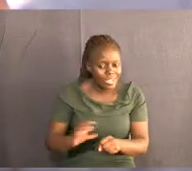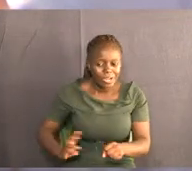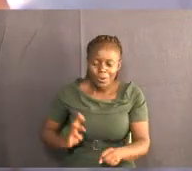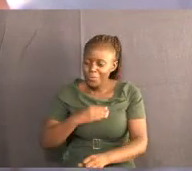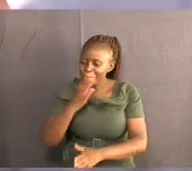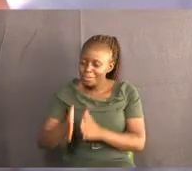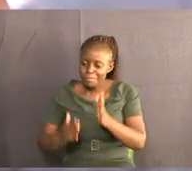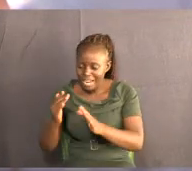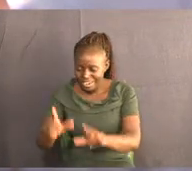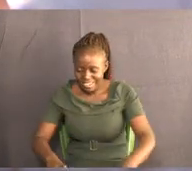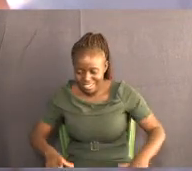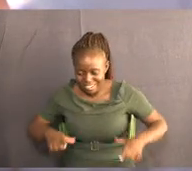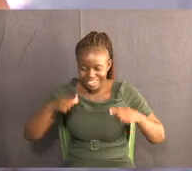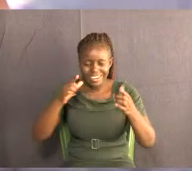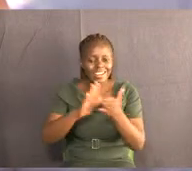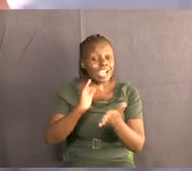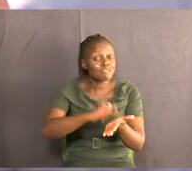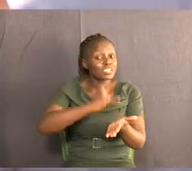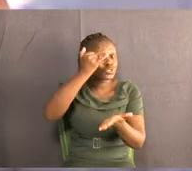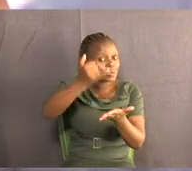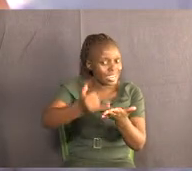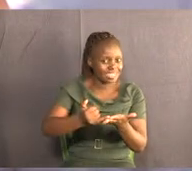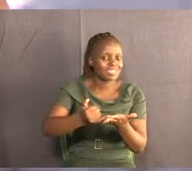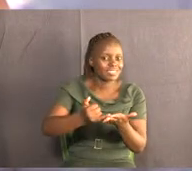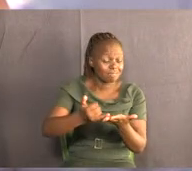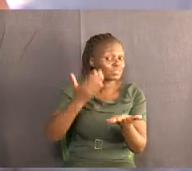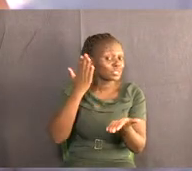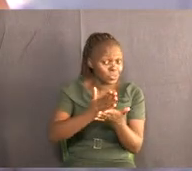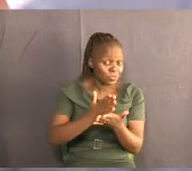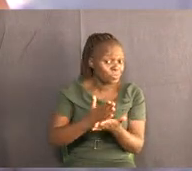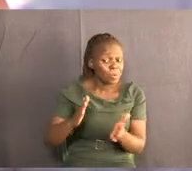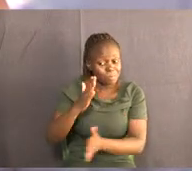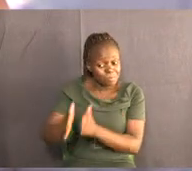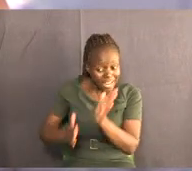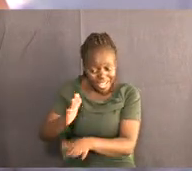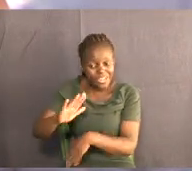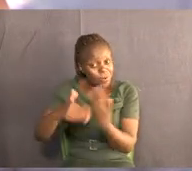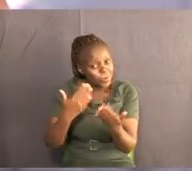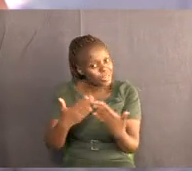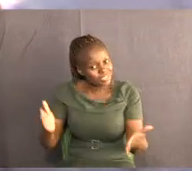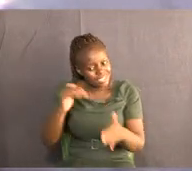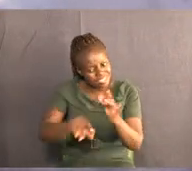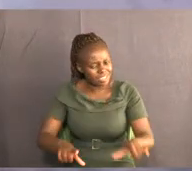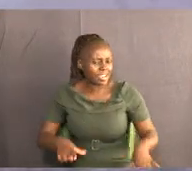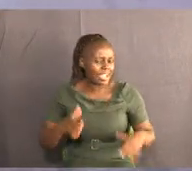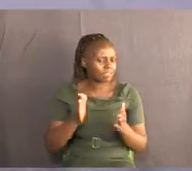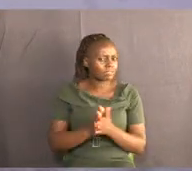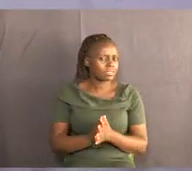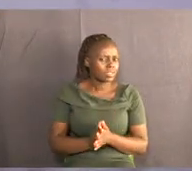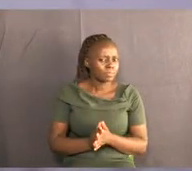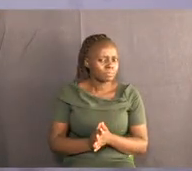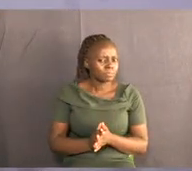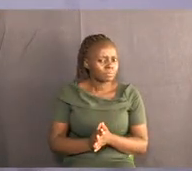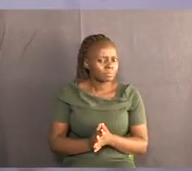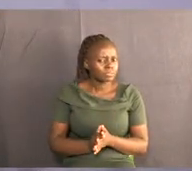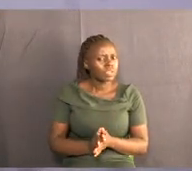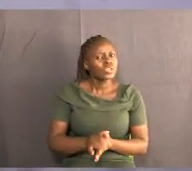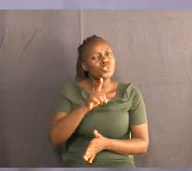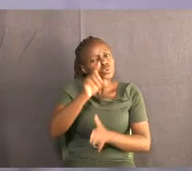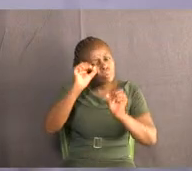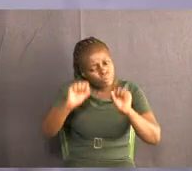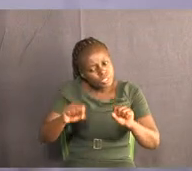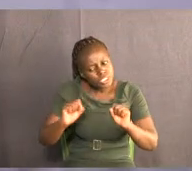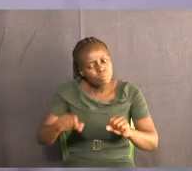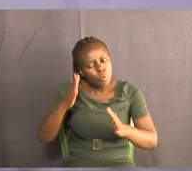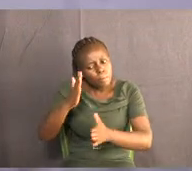life assurance, we have that life assurance covered, then what is so difficult about planning for eternity?